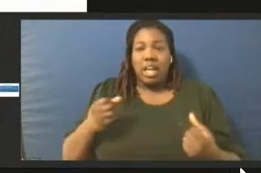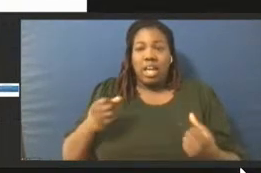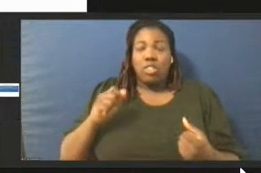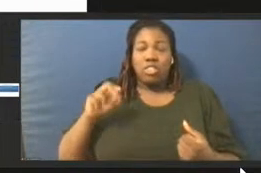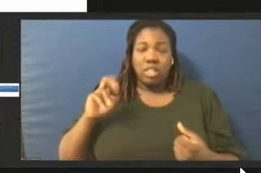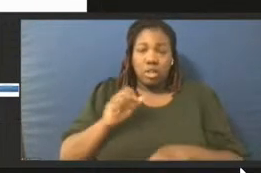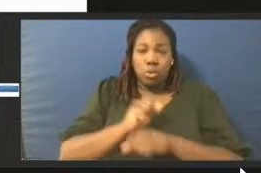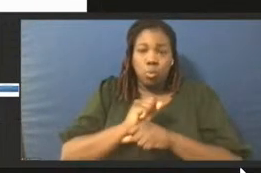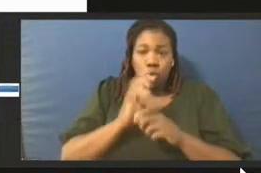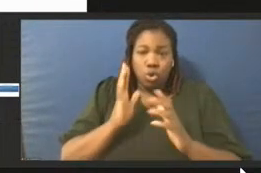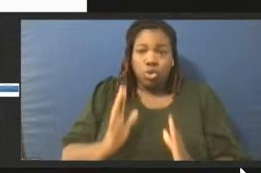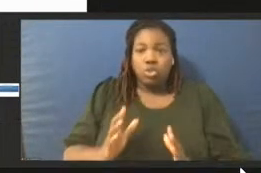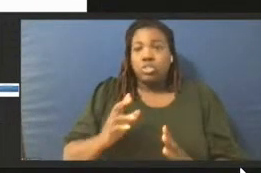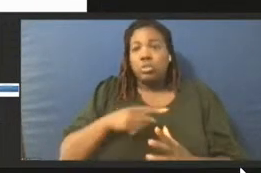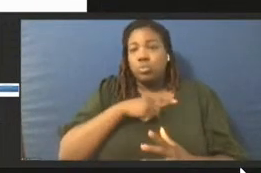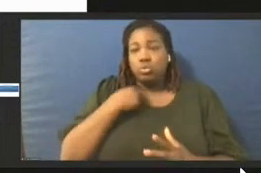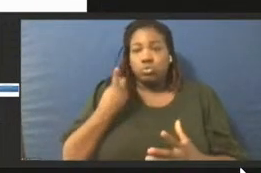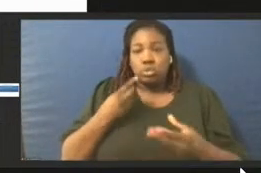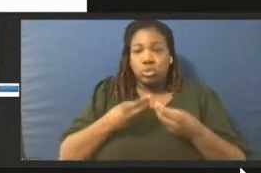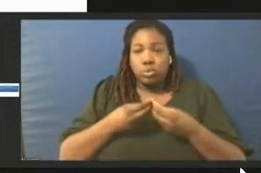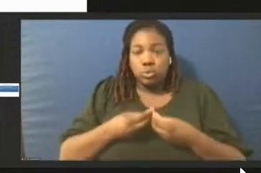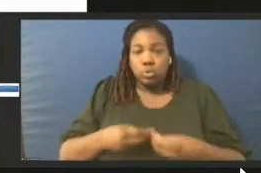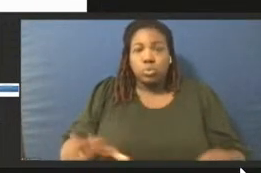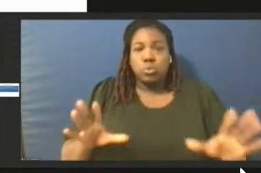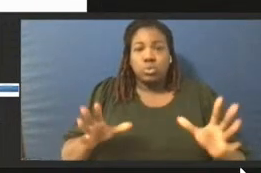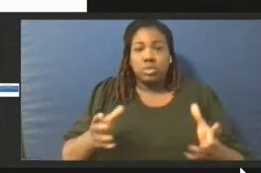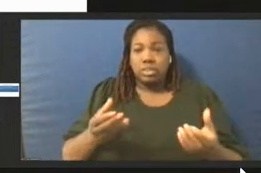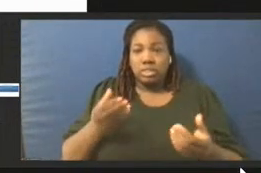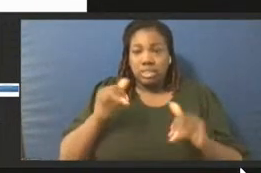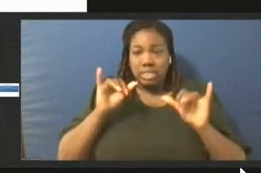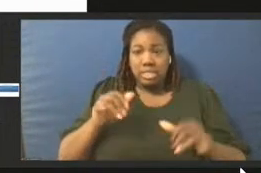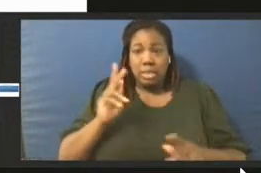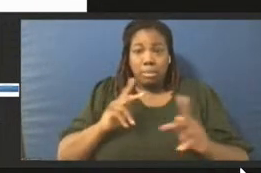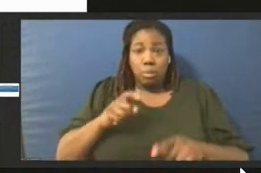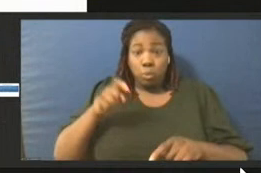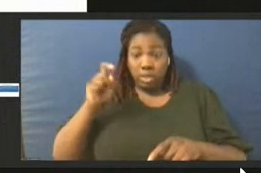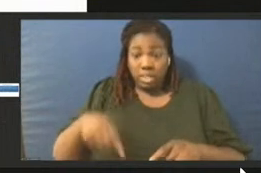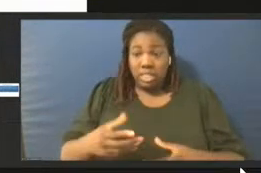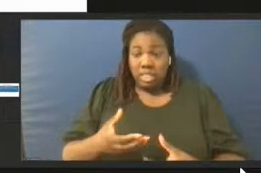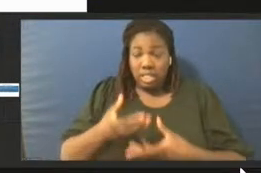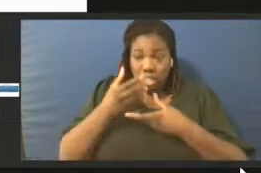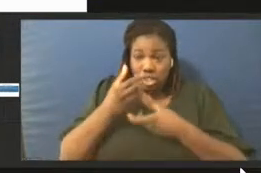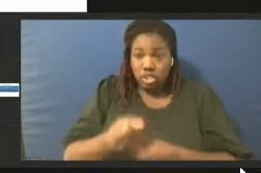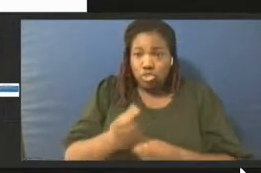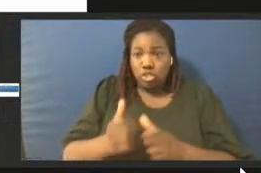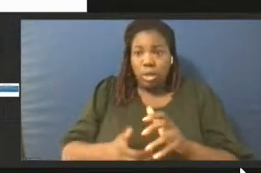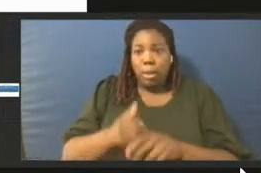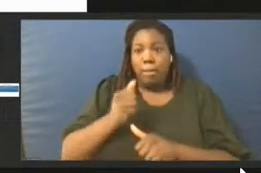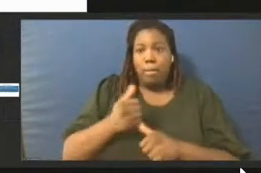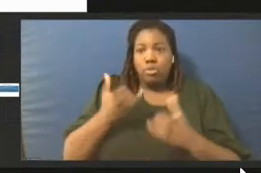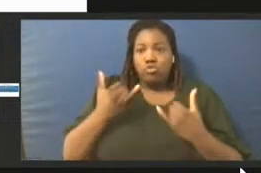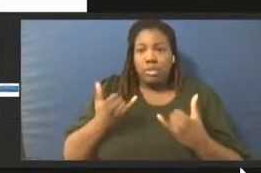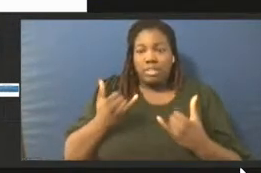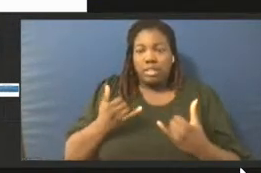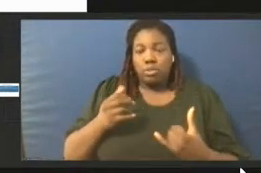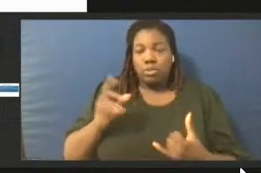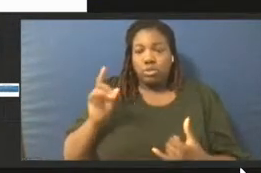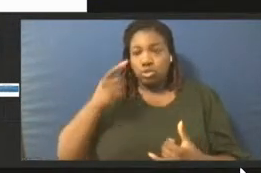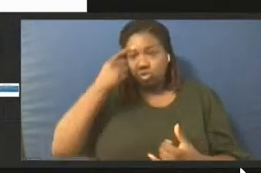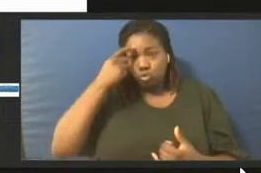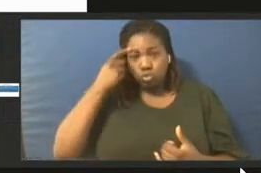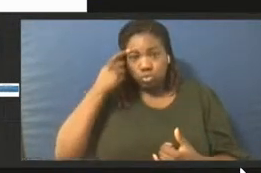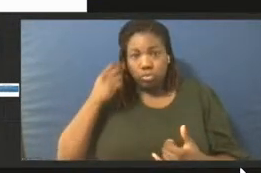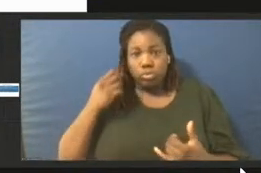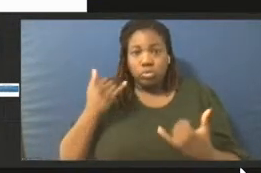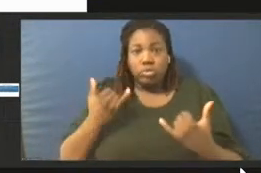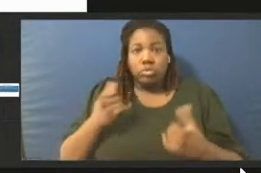we risk losing the very people we needed and trusted the most at the time of crisis.